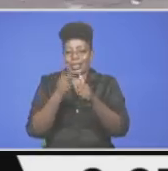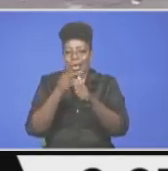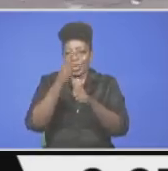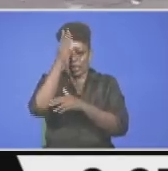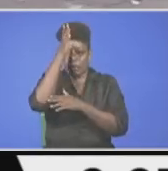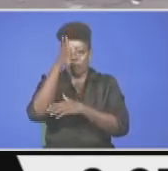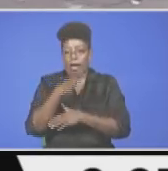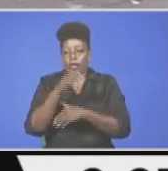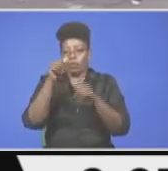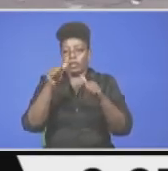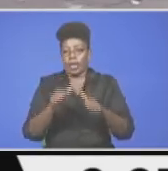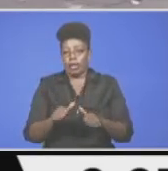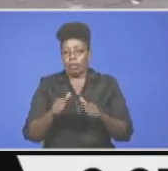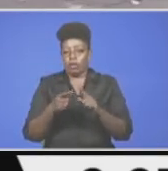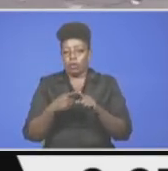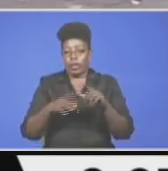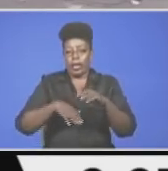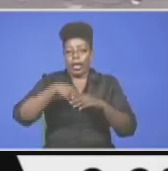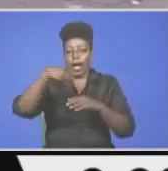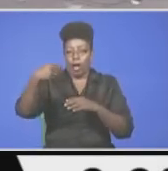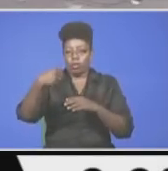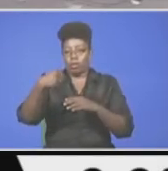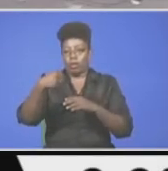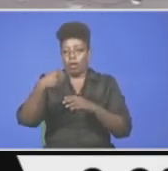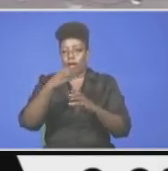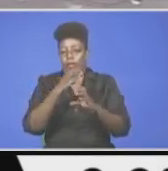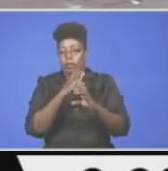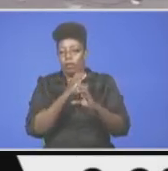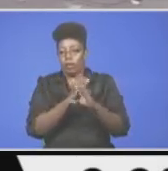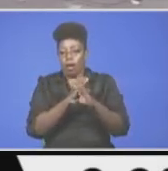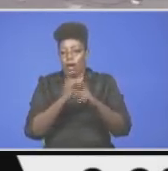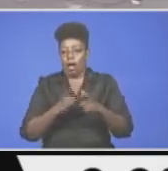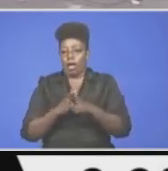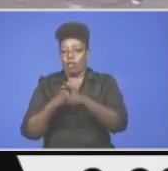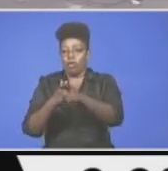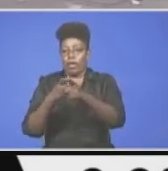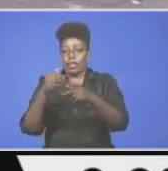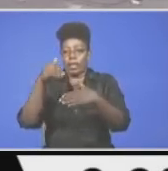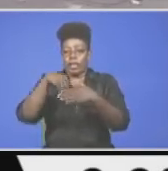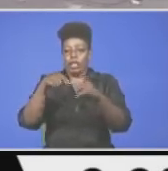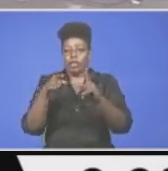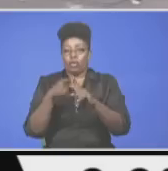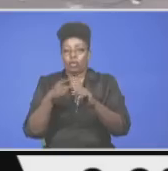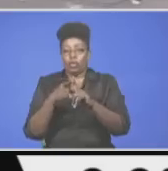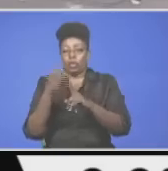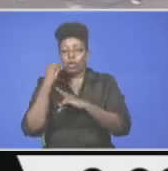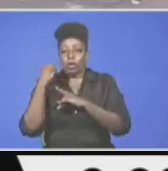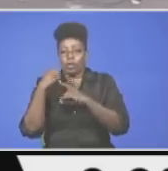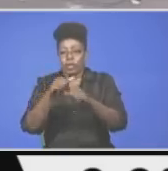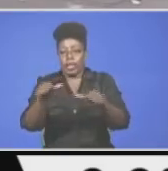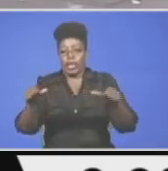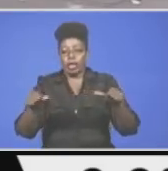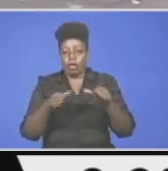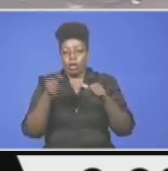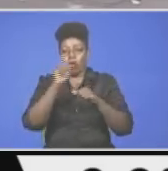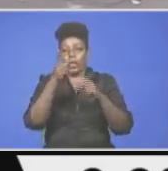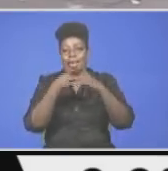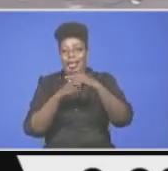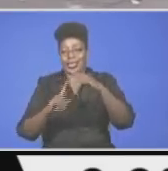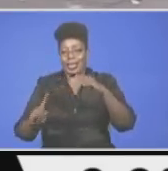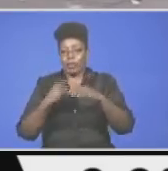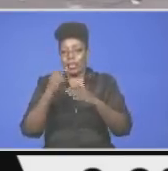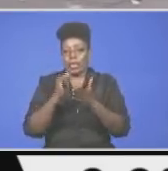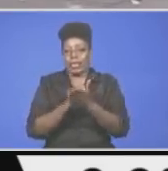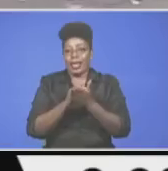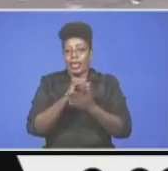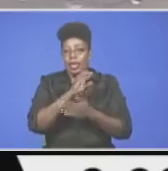able to get out of the vehicle and run into a residential area, made his escape. I can tell you that